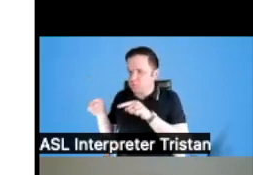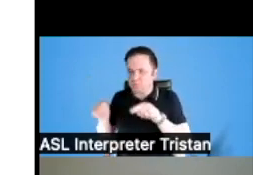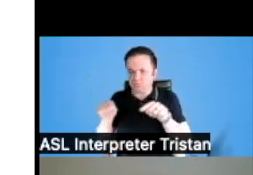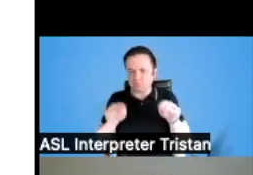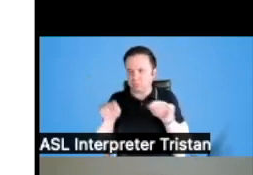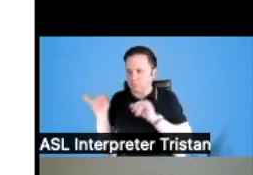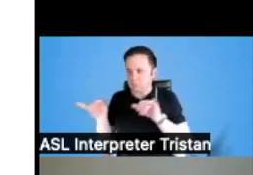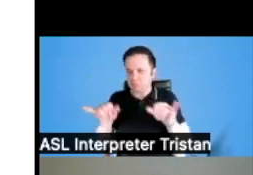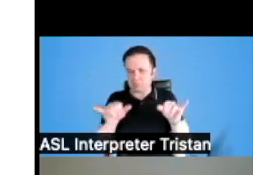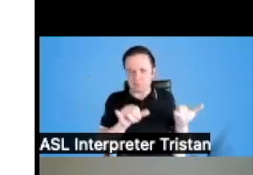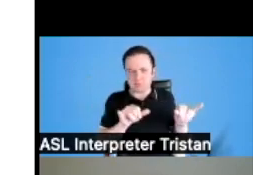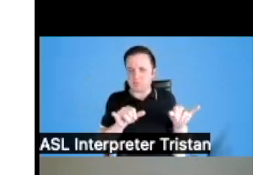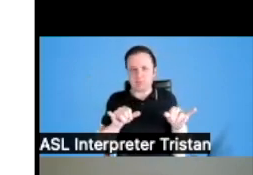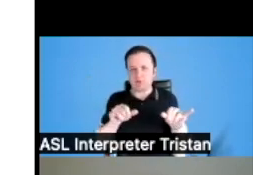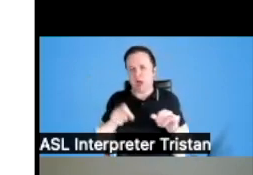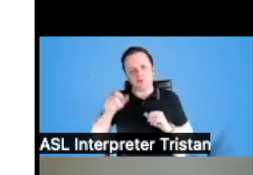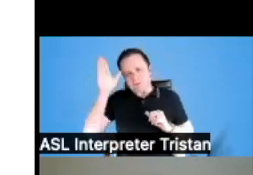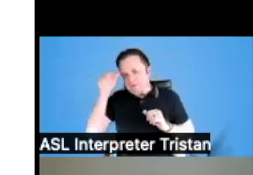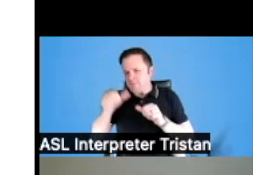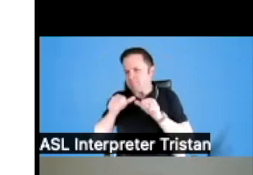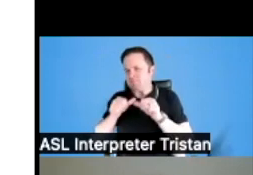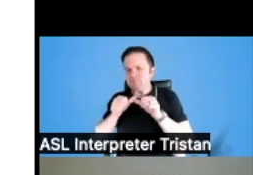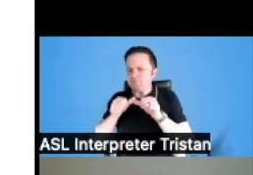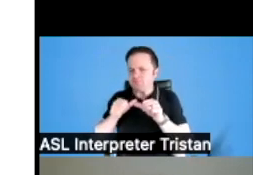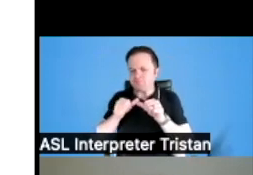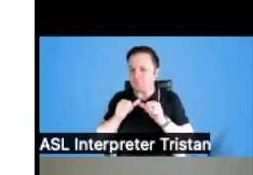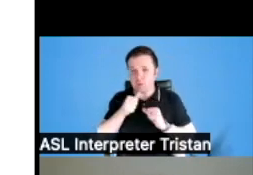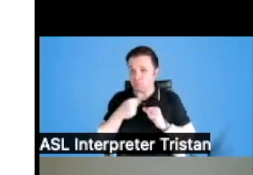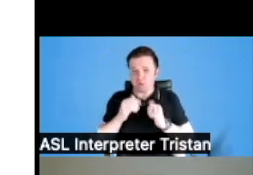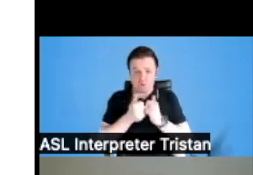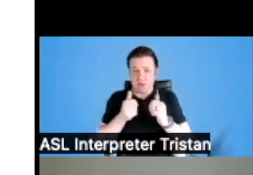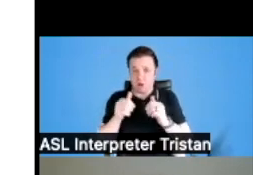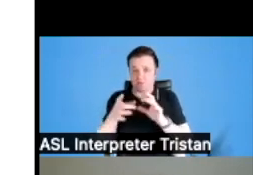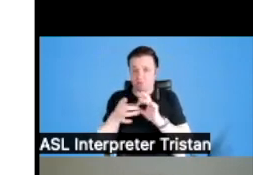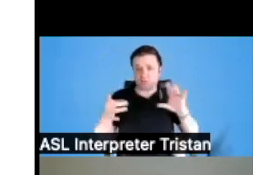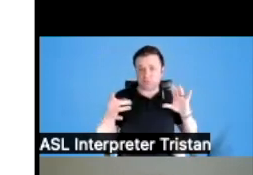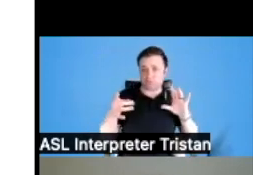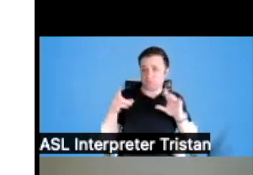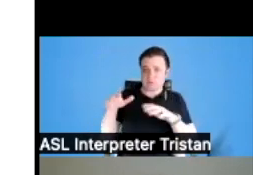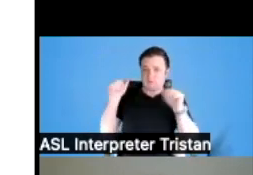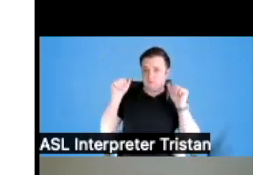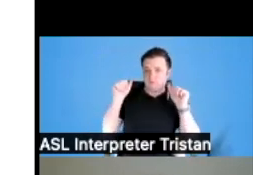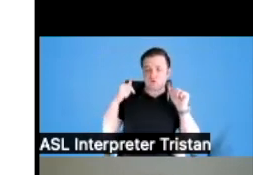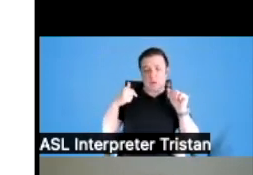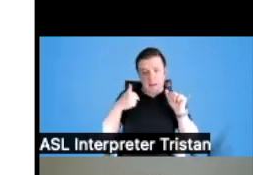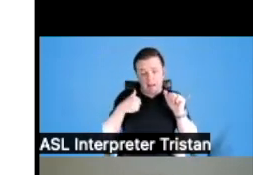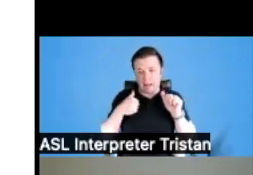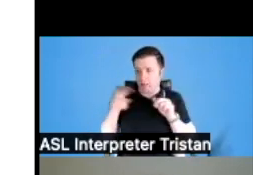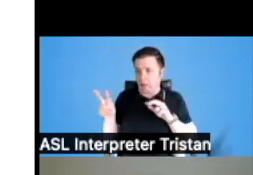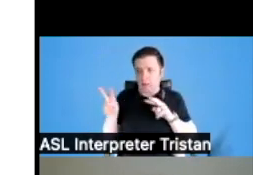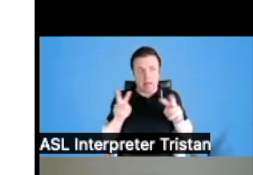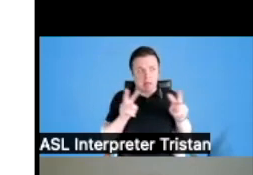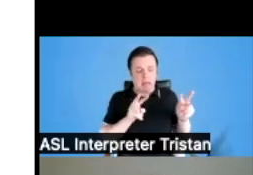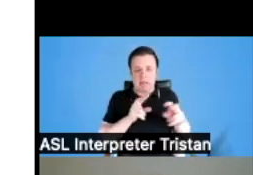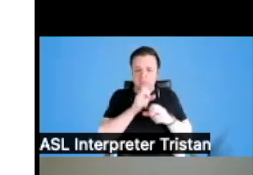it out. You got to stick with it. They never tell you how to leave. So I kept quiet for a long time. And then